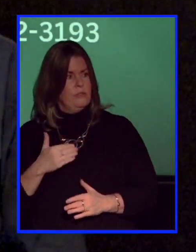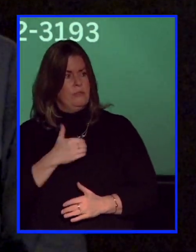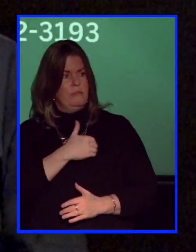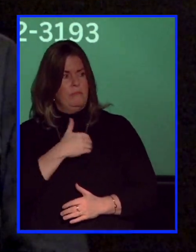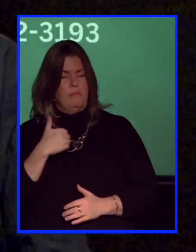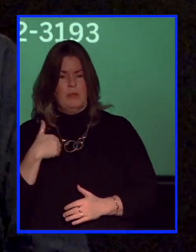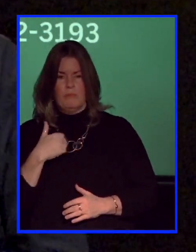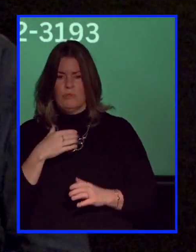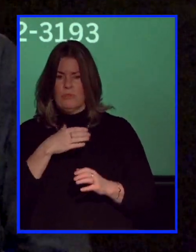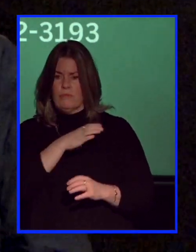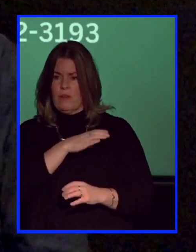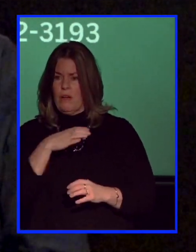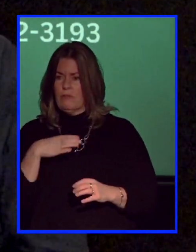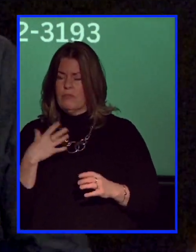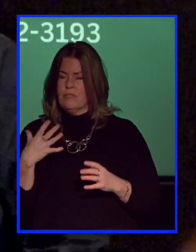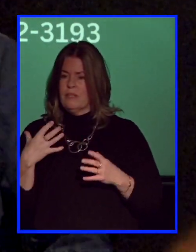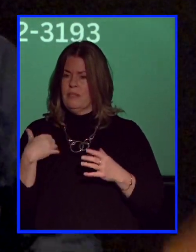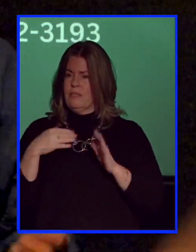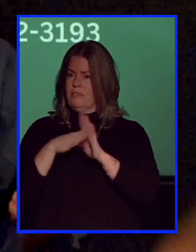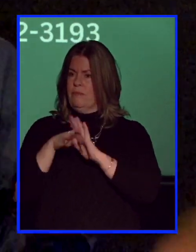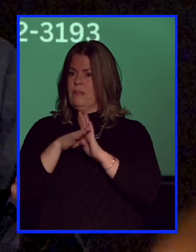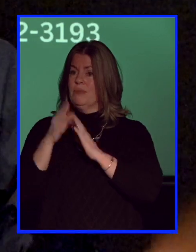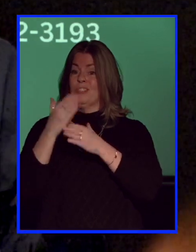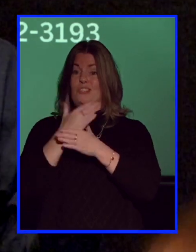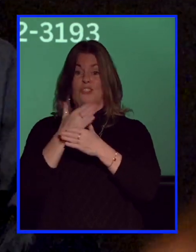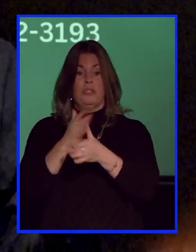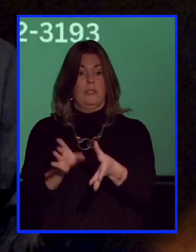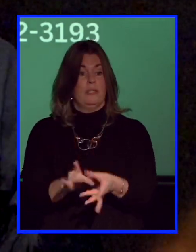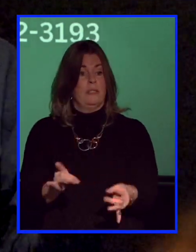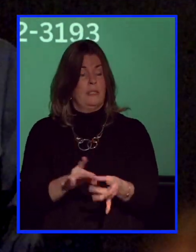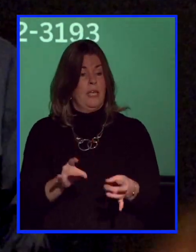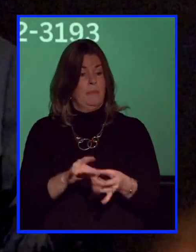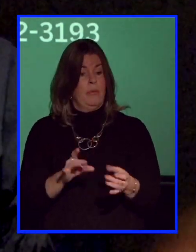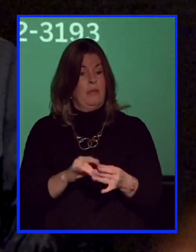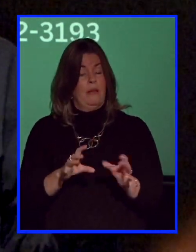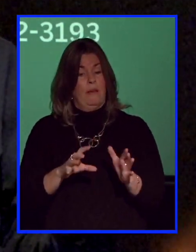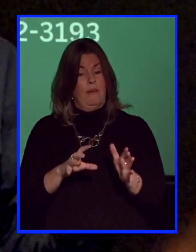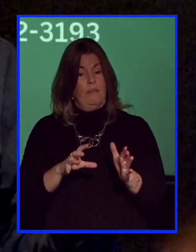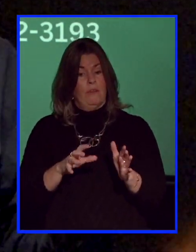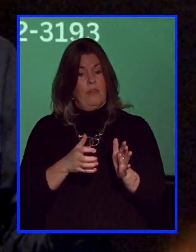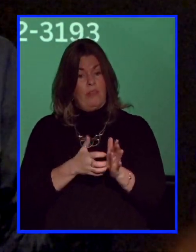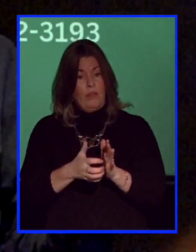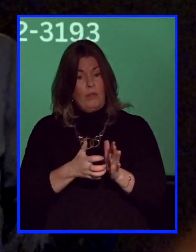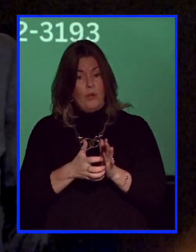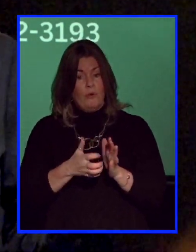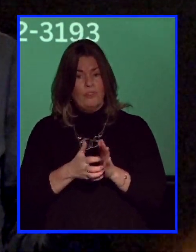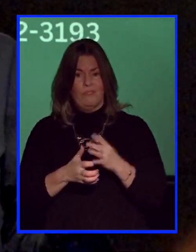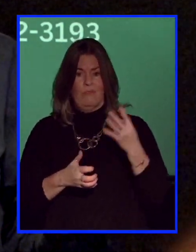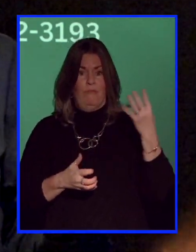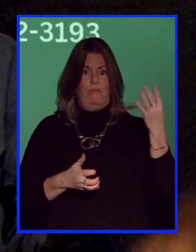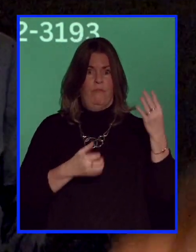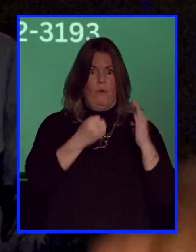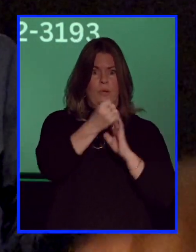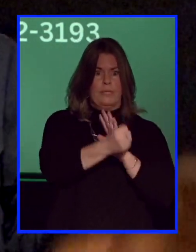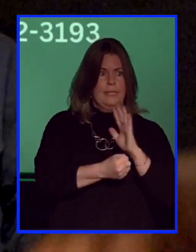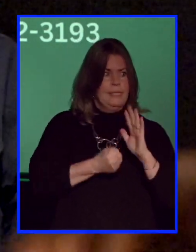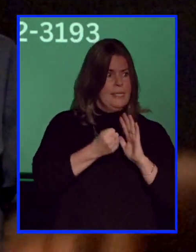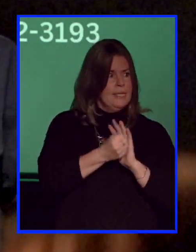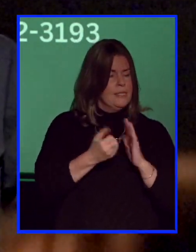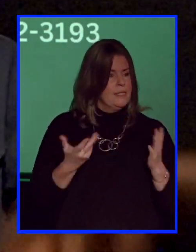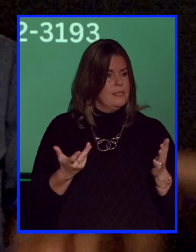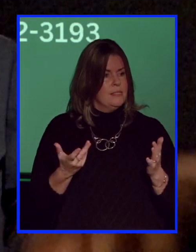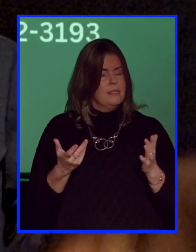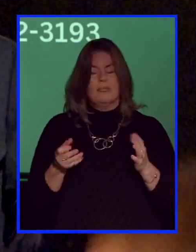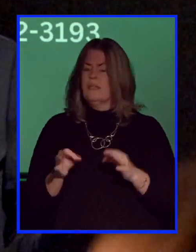a shared statement around what is really the loss and the erosion of the four seasons. Right. Right. And the importance